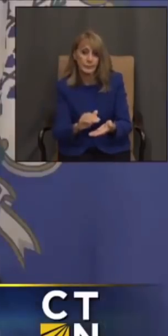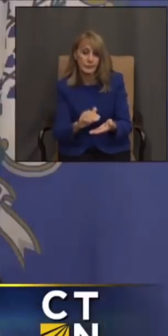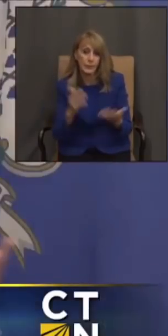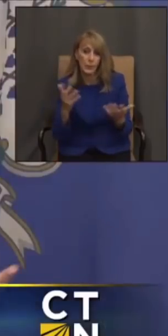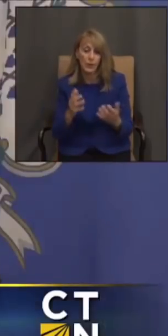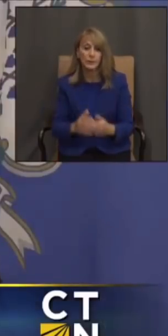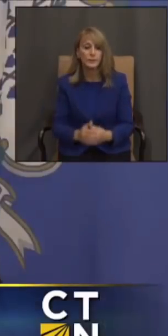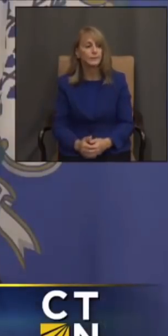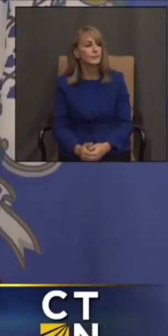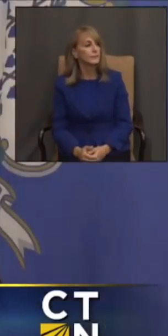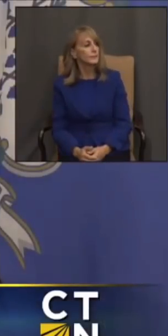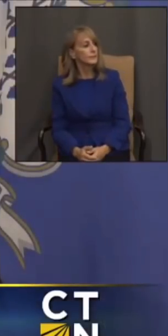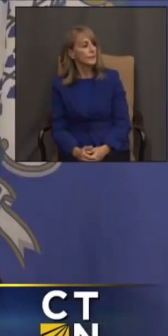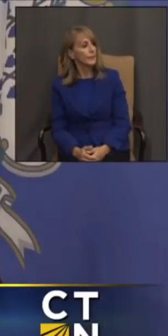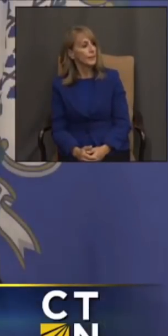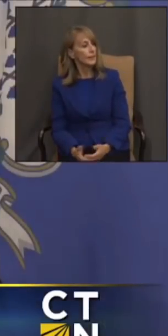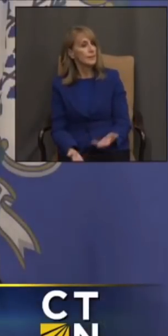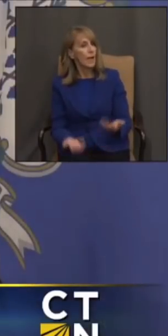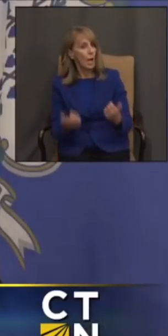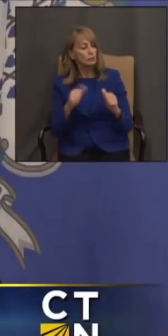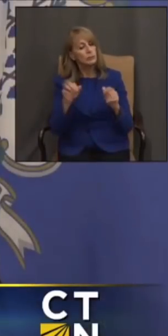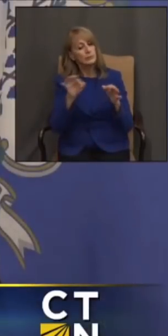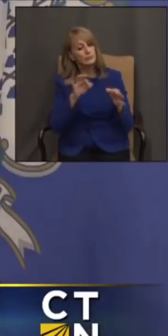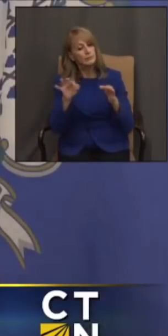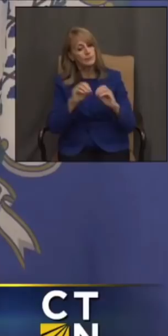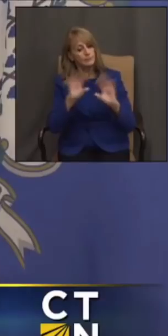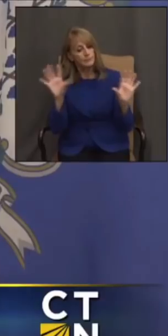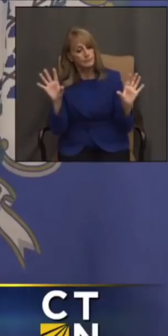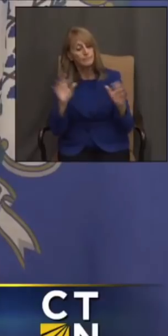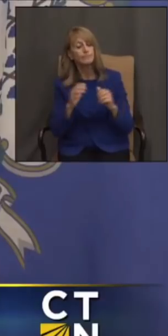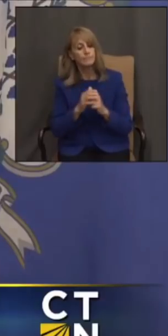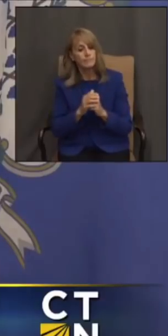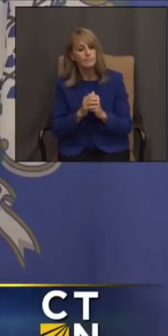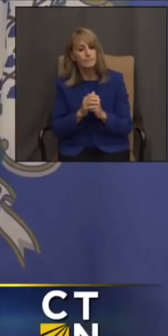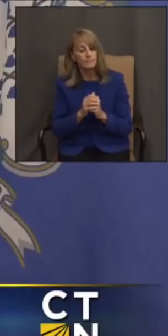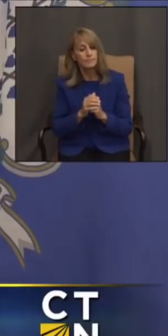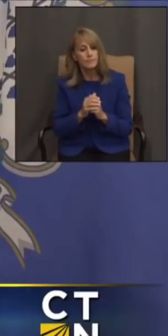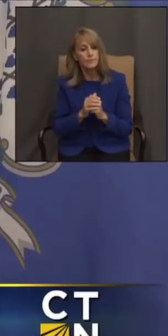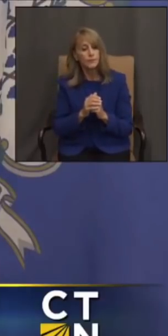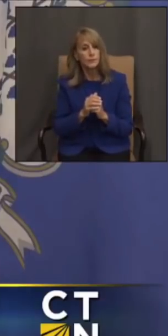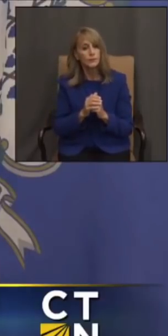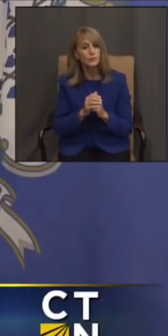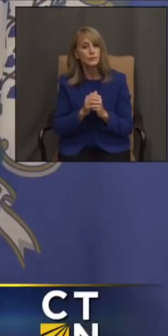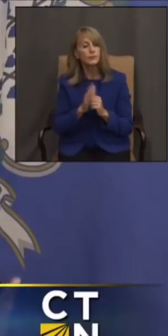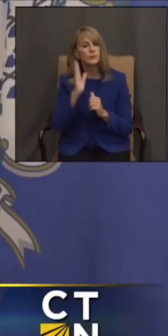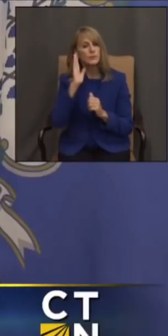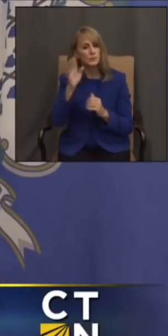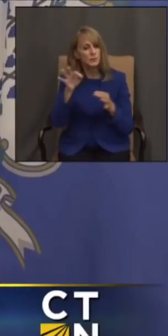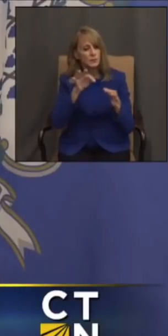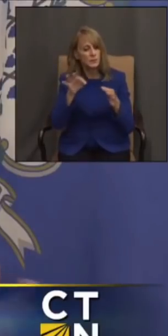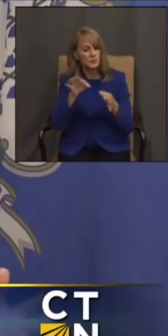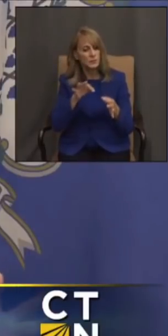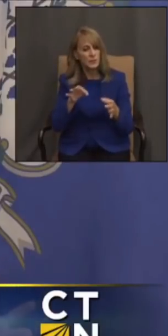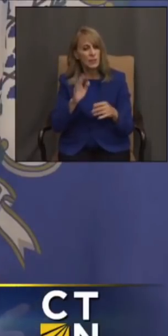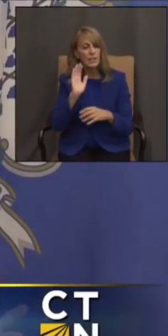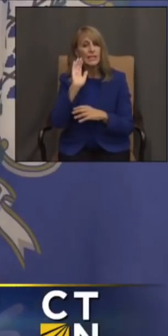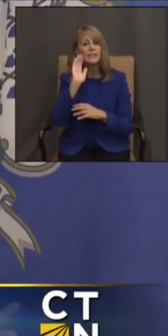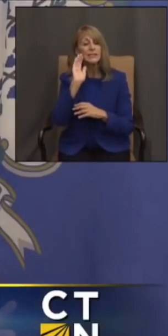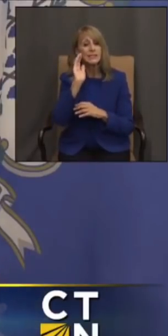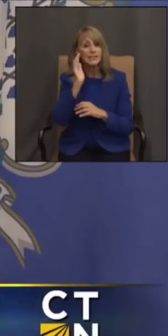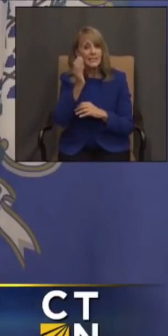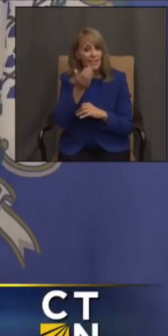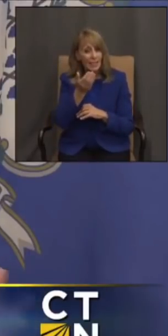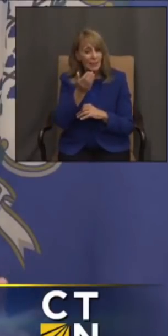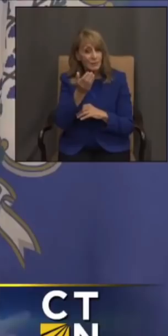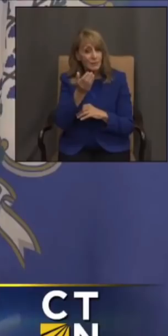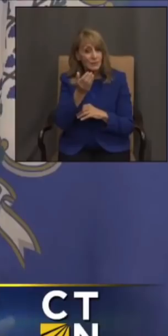Let's see if I can square that circle as best I can. I mean, what I can tell you, Paz, is that it appears that there's a pretty